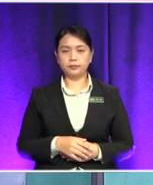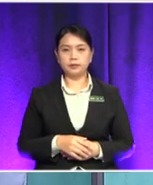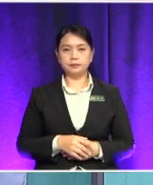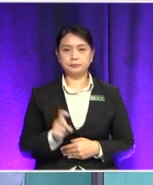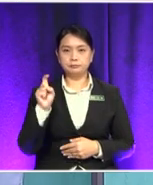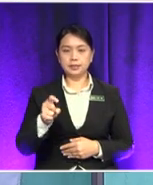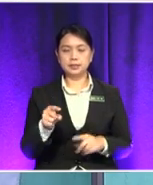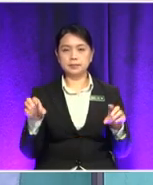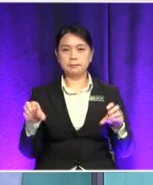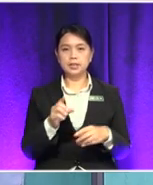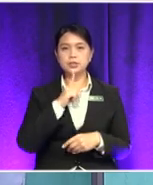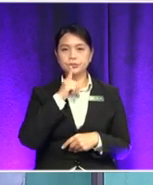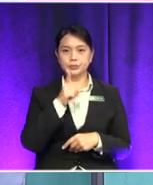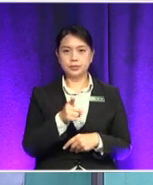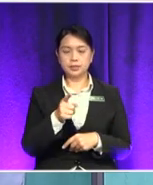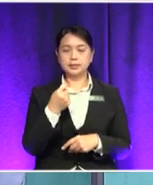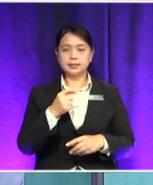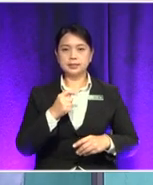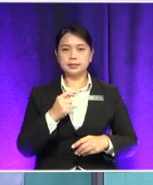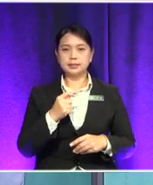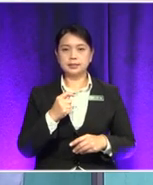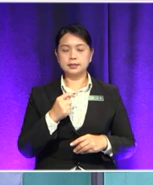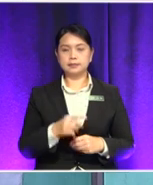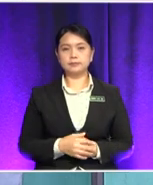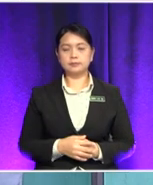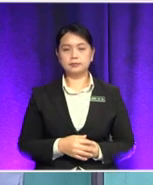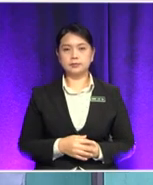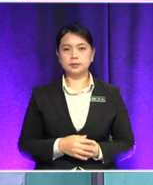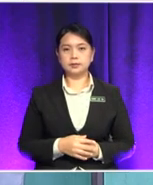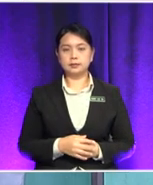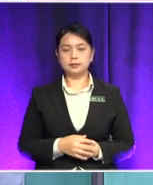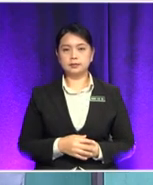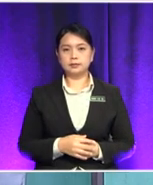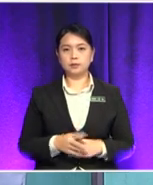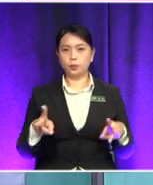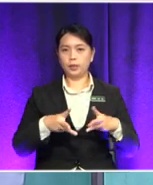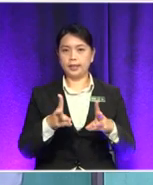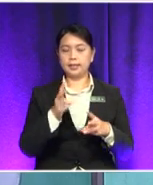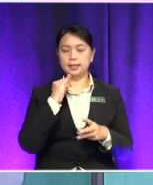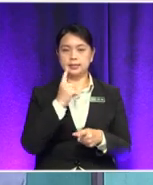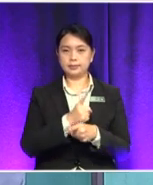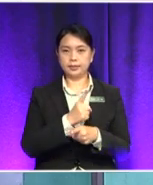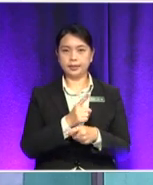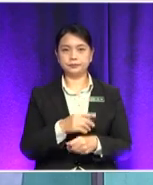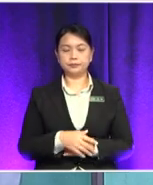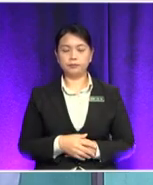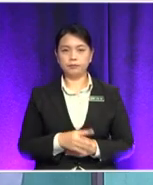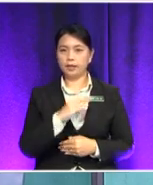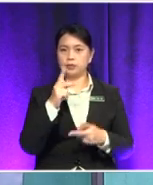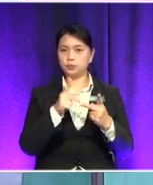sure the style and the genre is suitable for your writing or the format. Okay, number